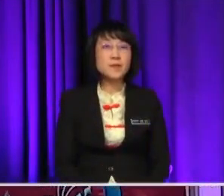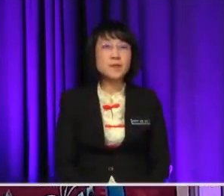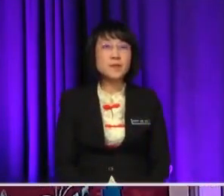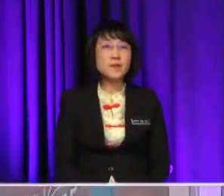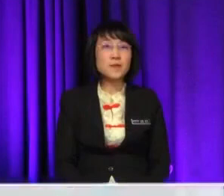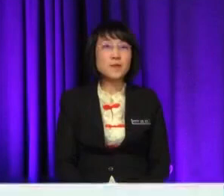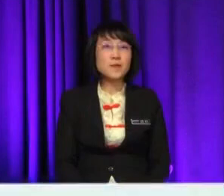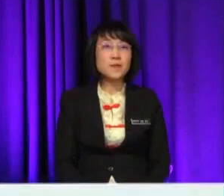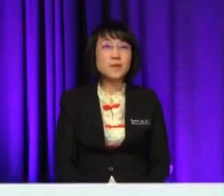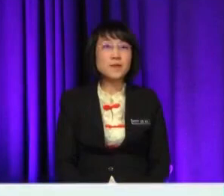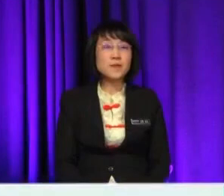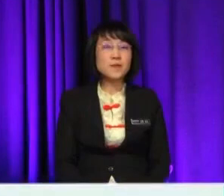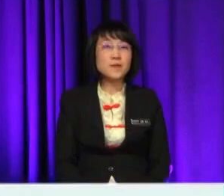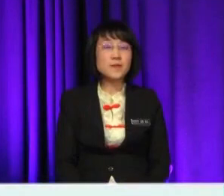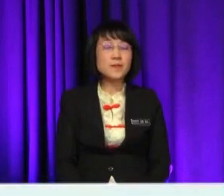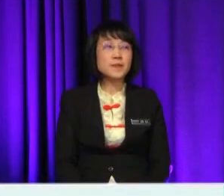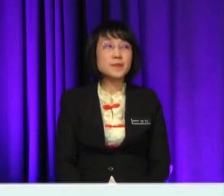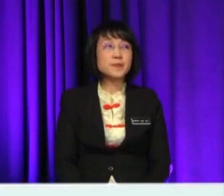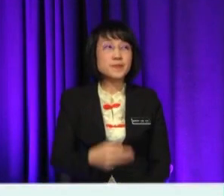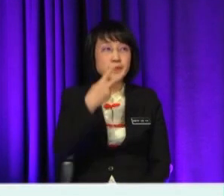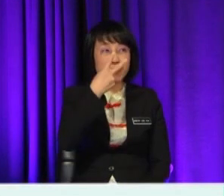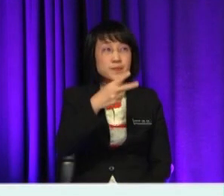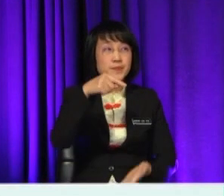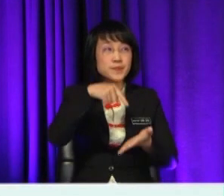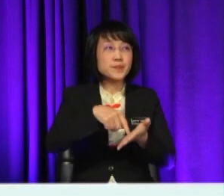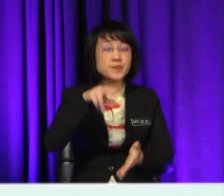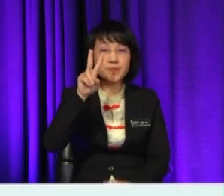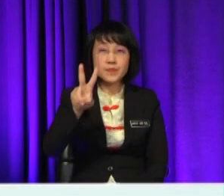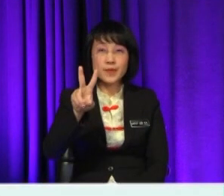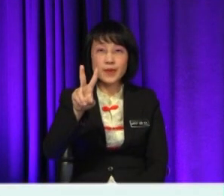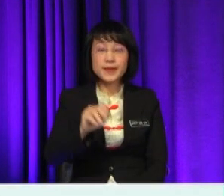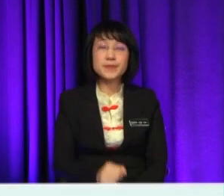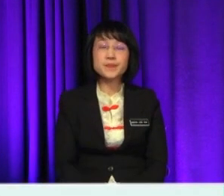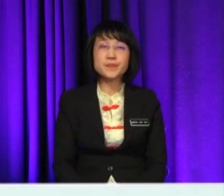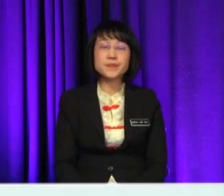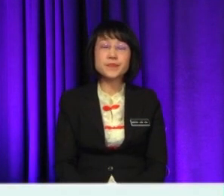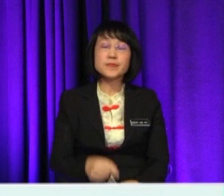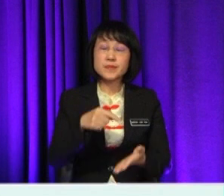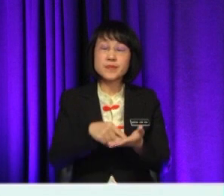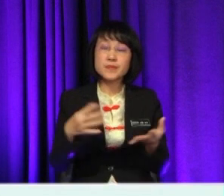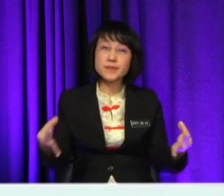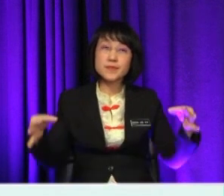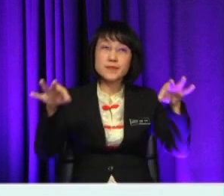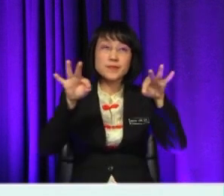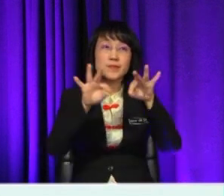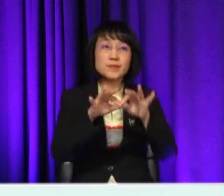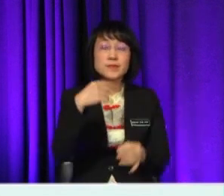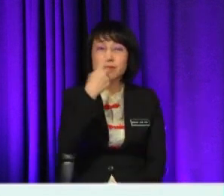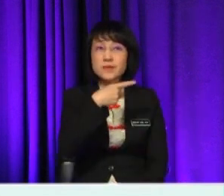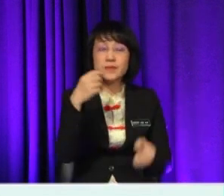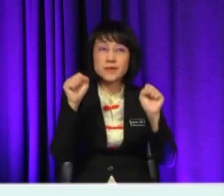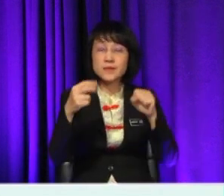Okay, so we have seen these two. Okay, this is quite important. Who can